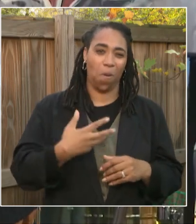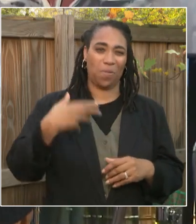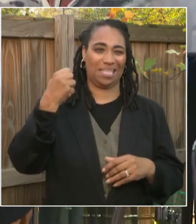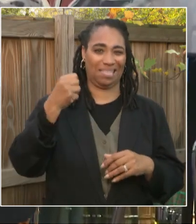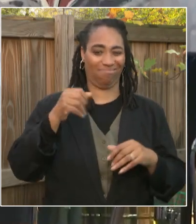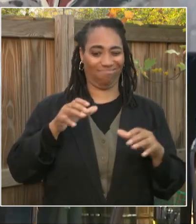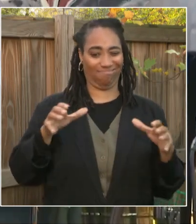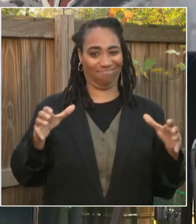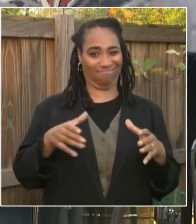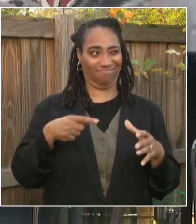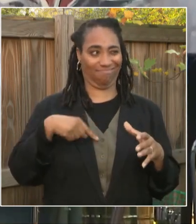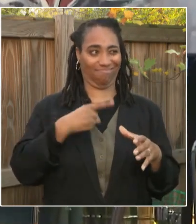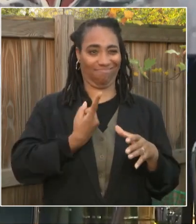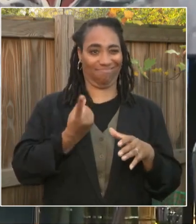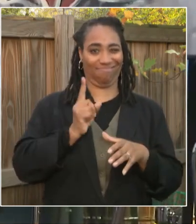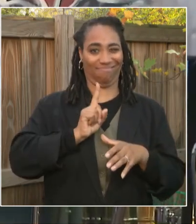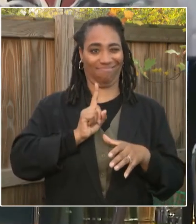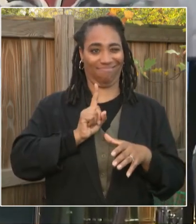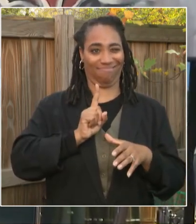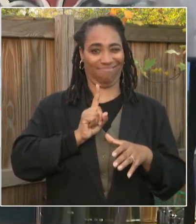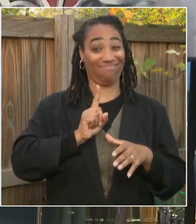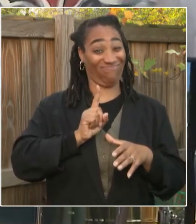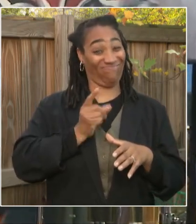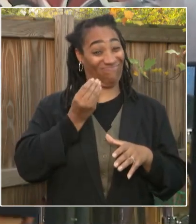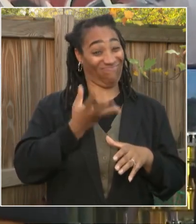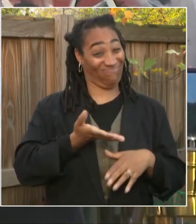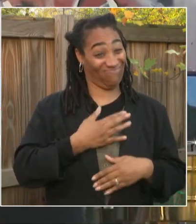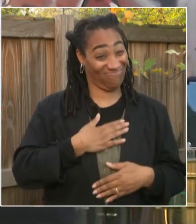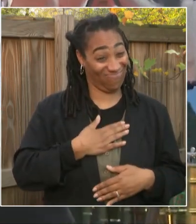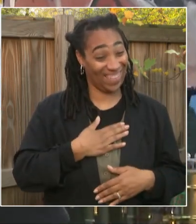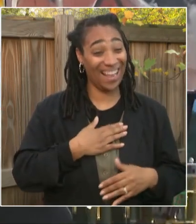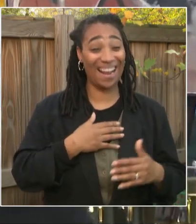the room, he's the oldest one in the room.